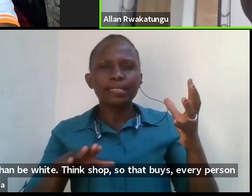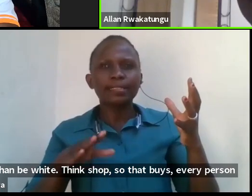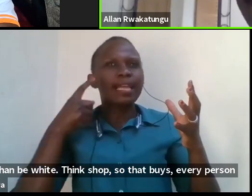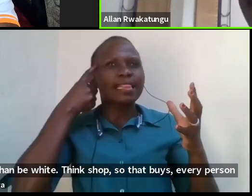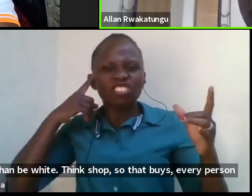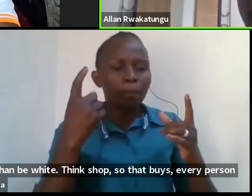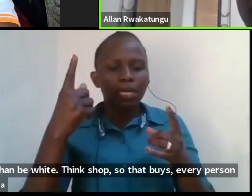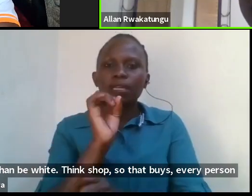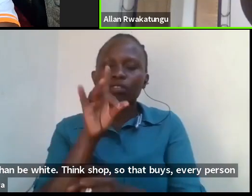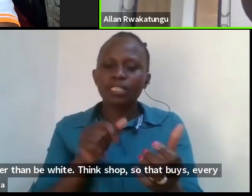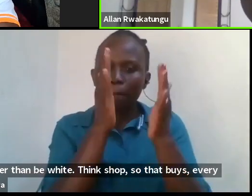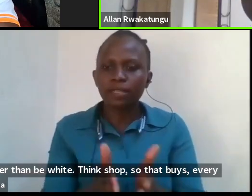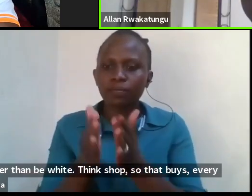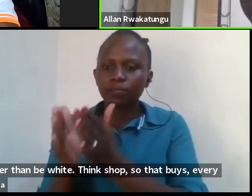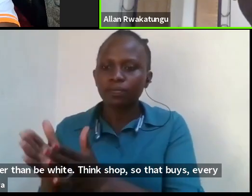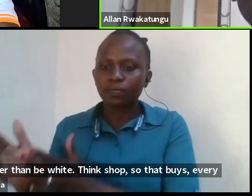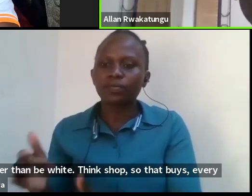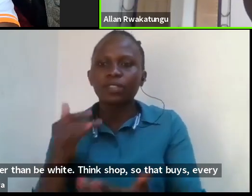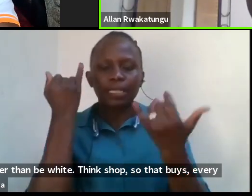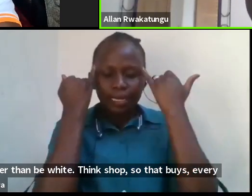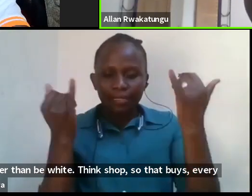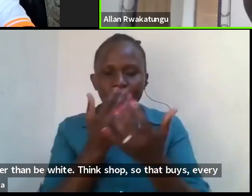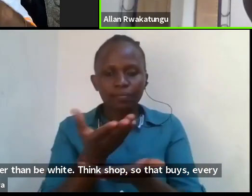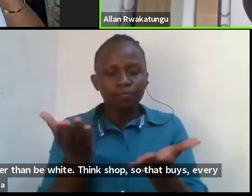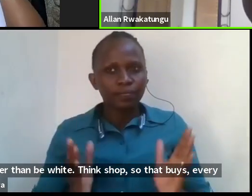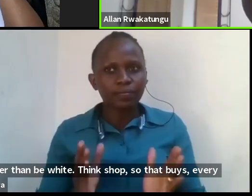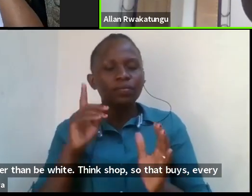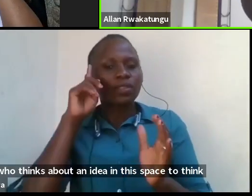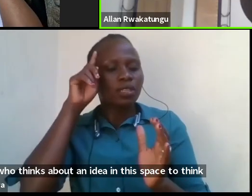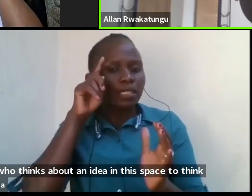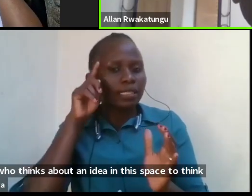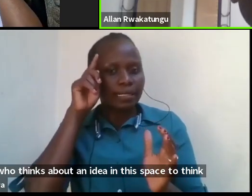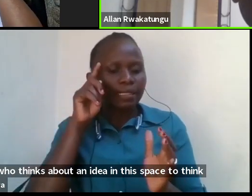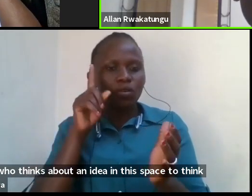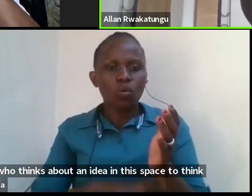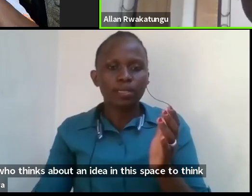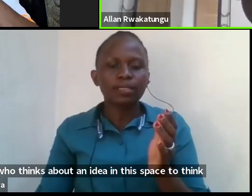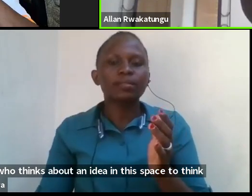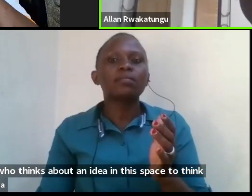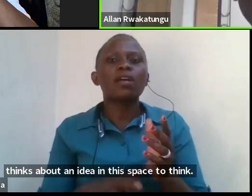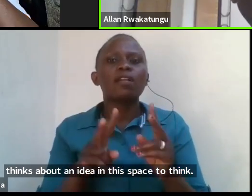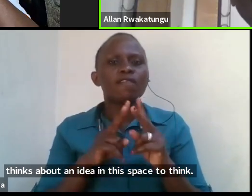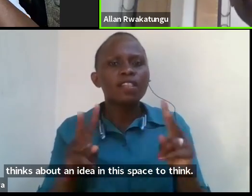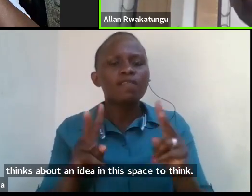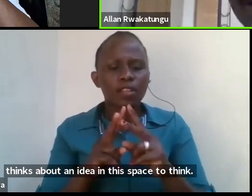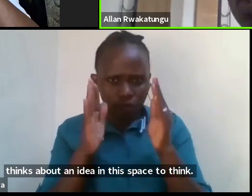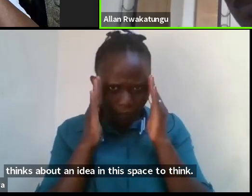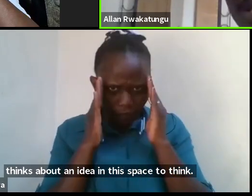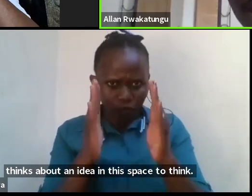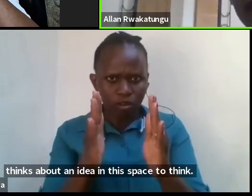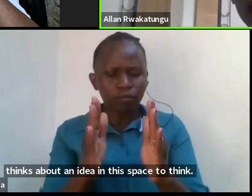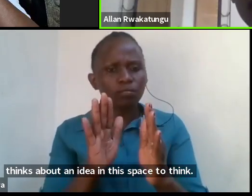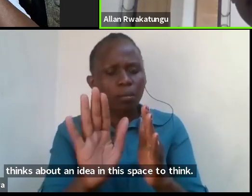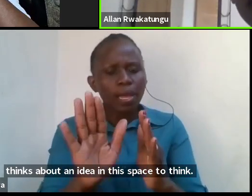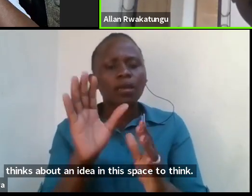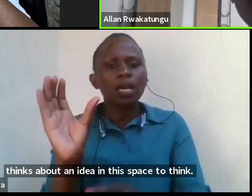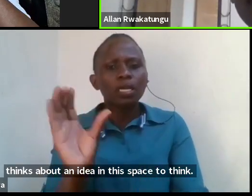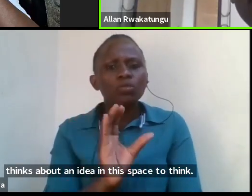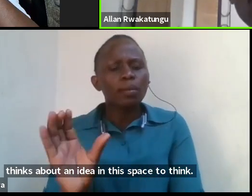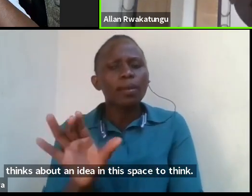an idea in this space to think, be very, very focused on your customer